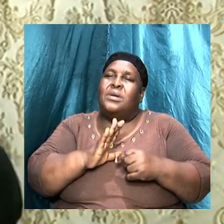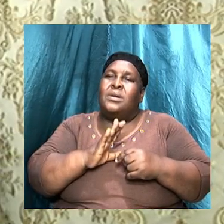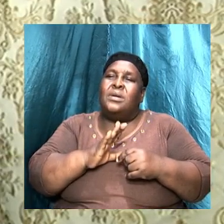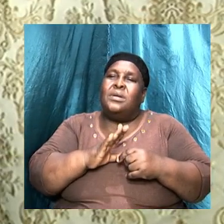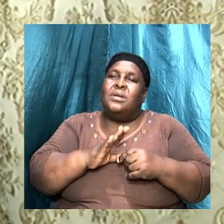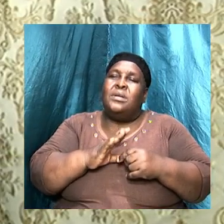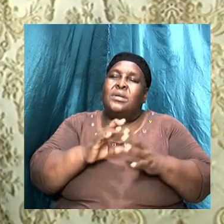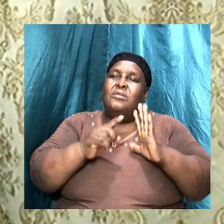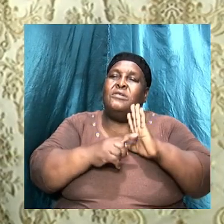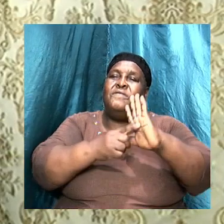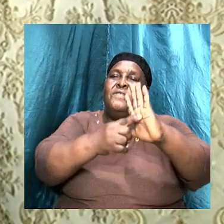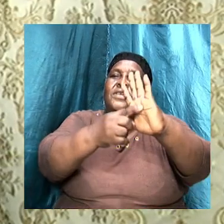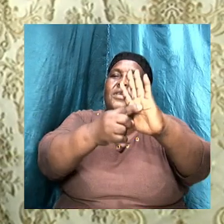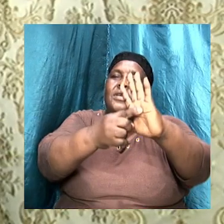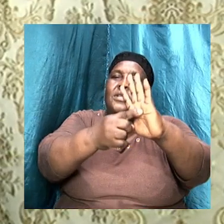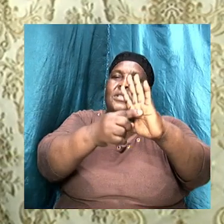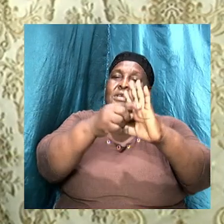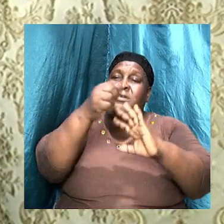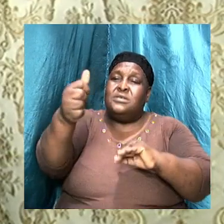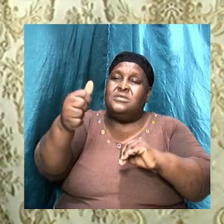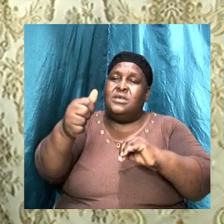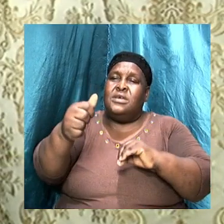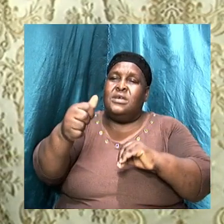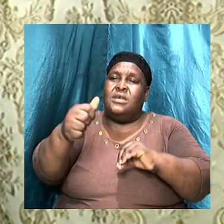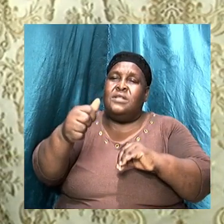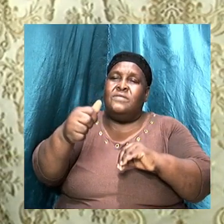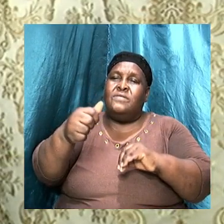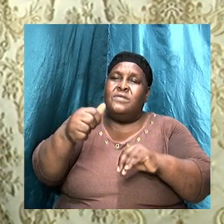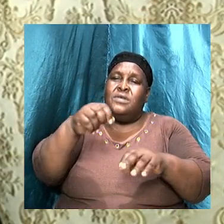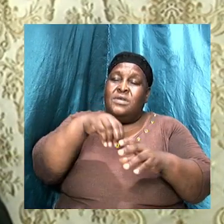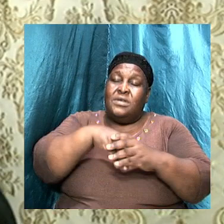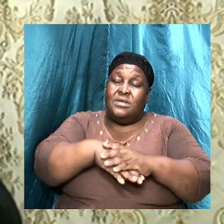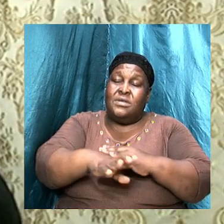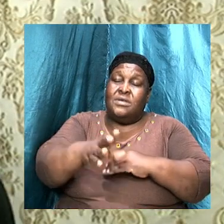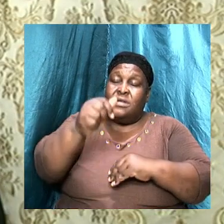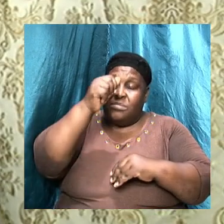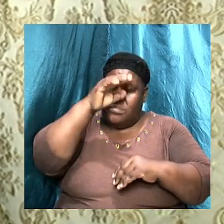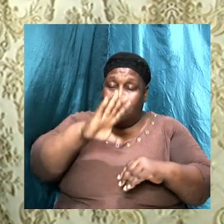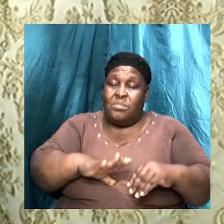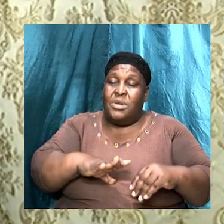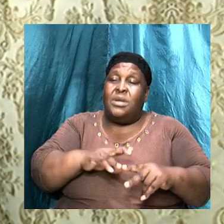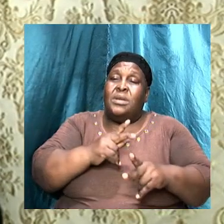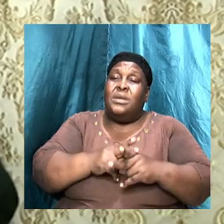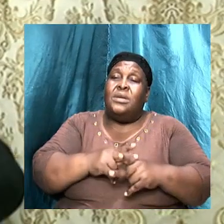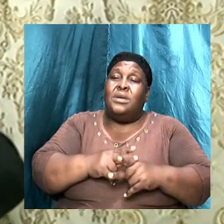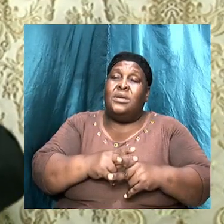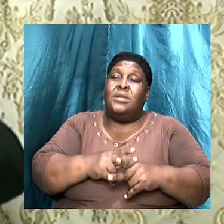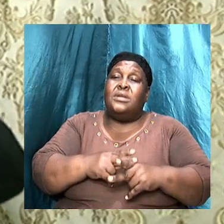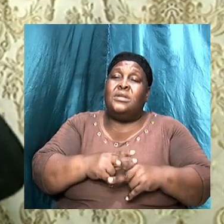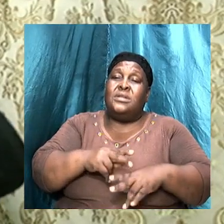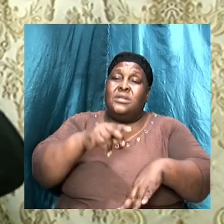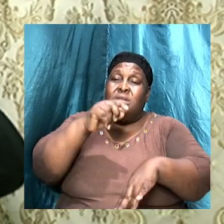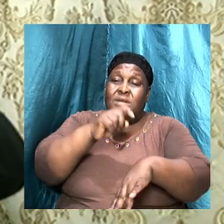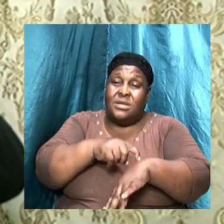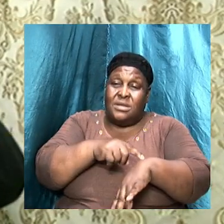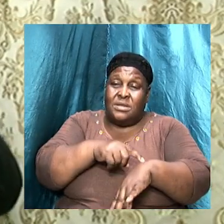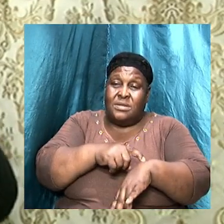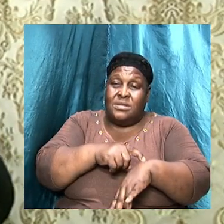revealed himself to mankind through the different dispensation amen and so what God does in the